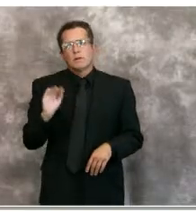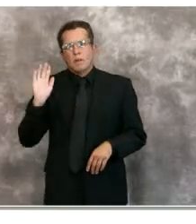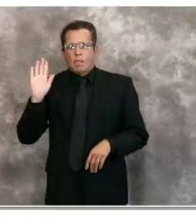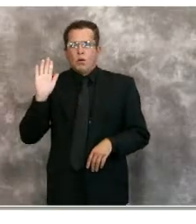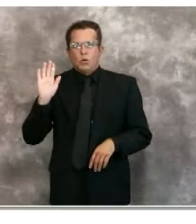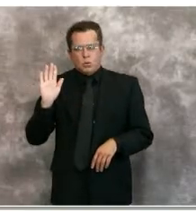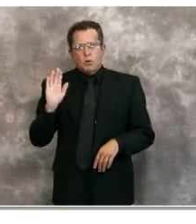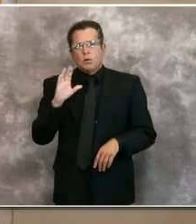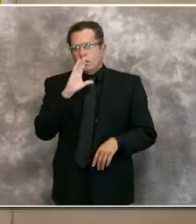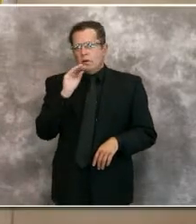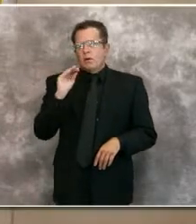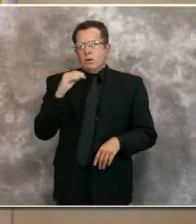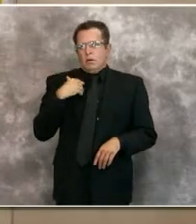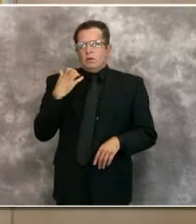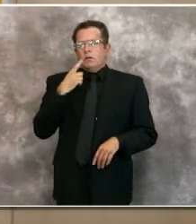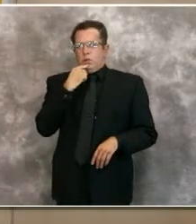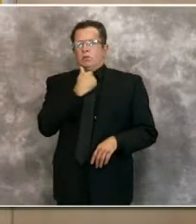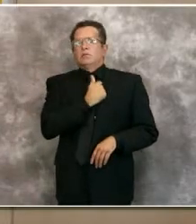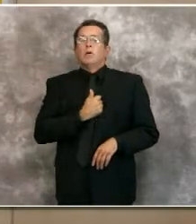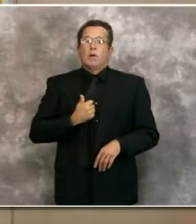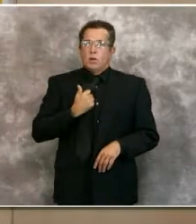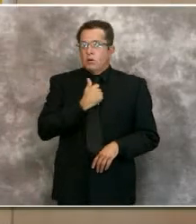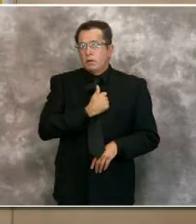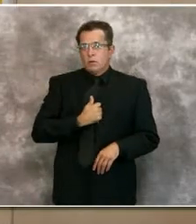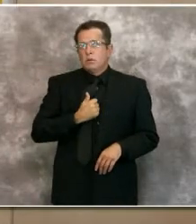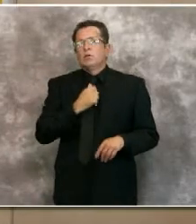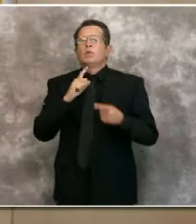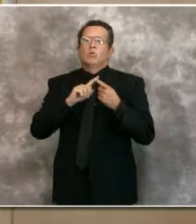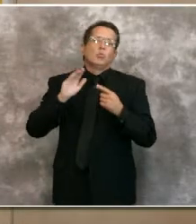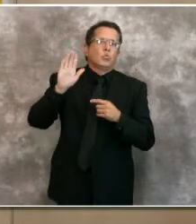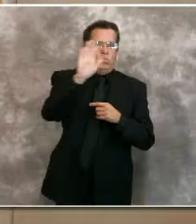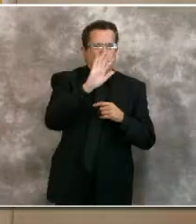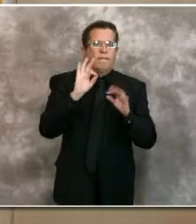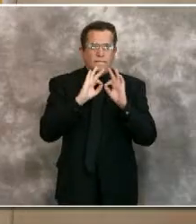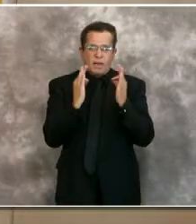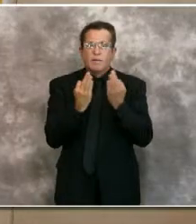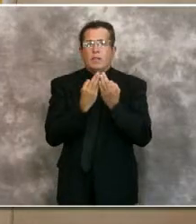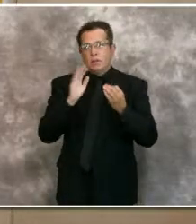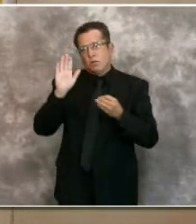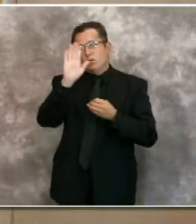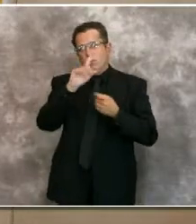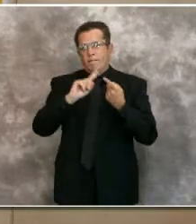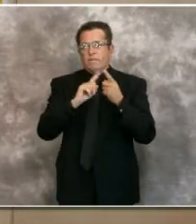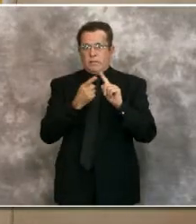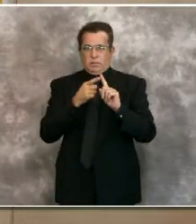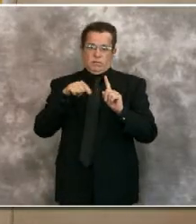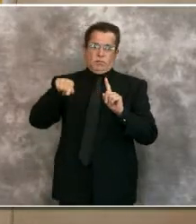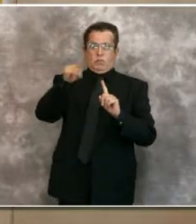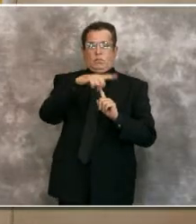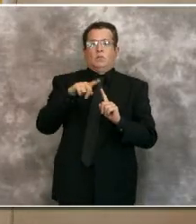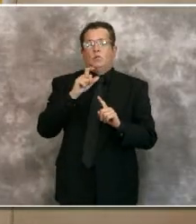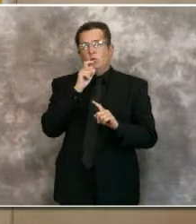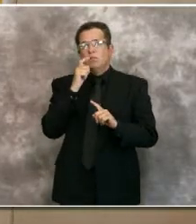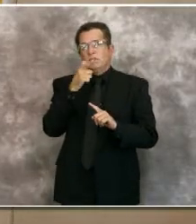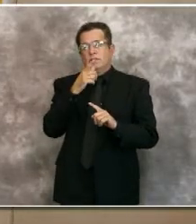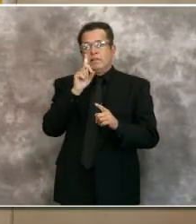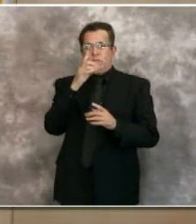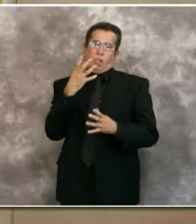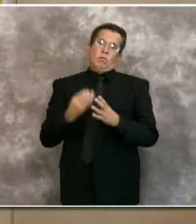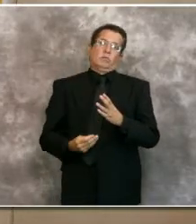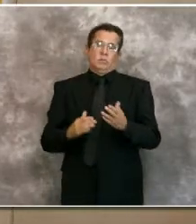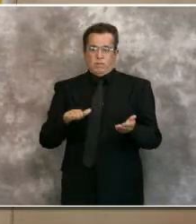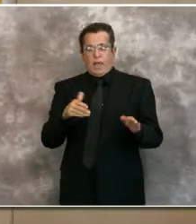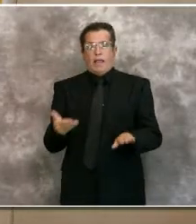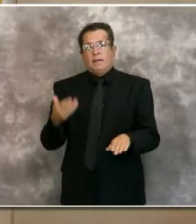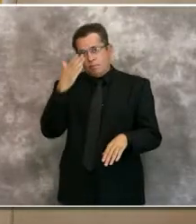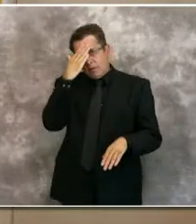our sincerest sympathies go out to the family and friends of those individuals that have reported to have lost their